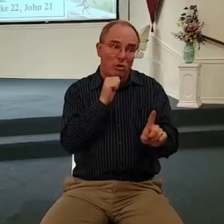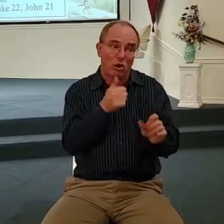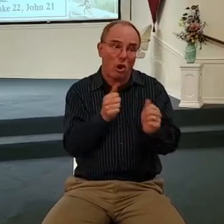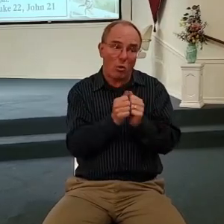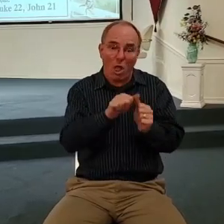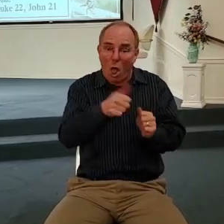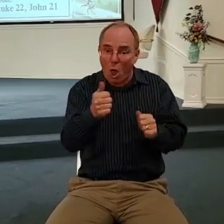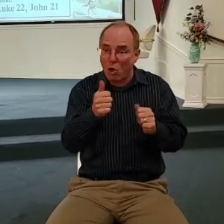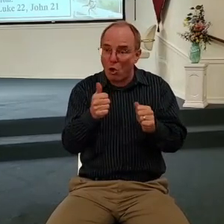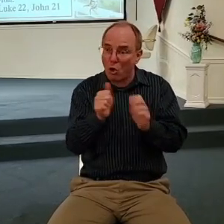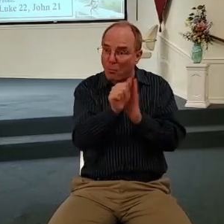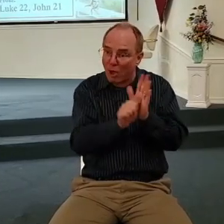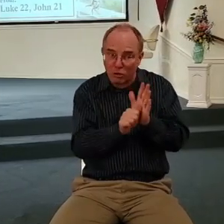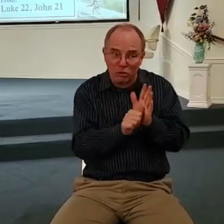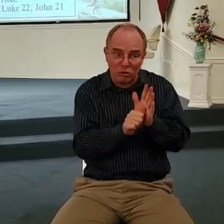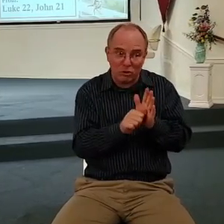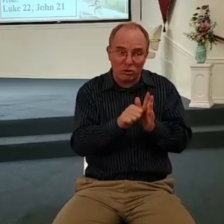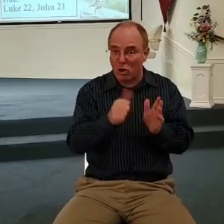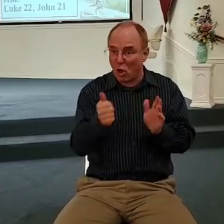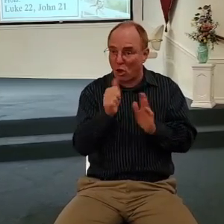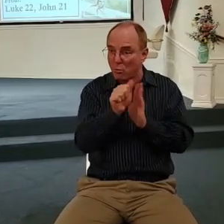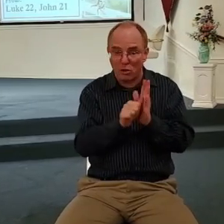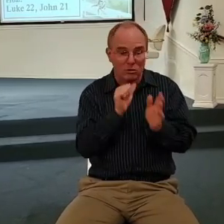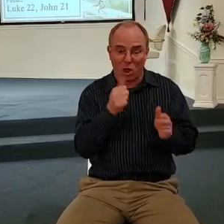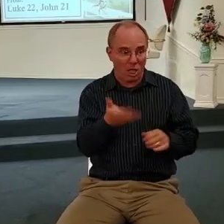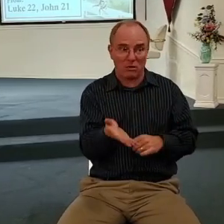this moment are not present.